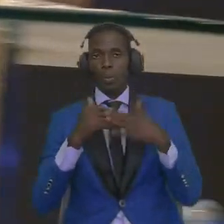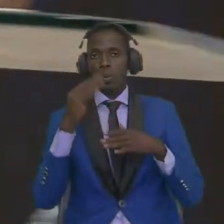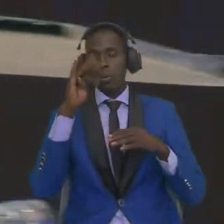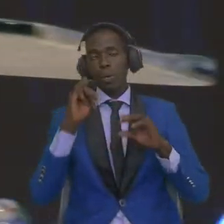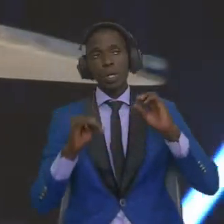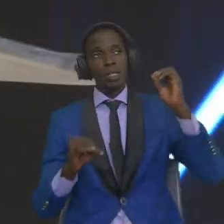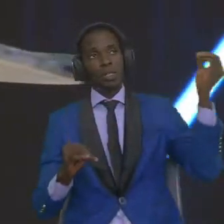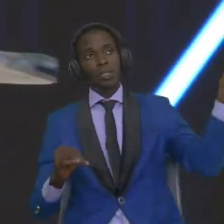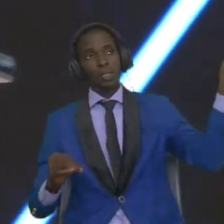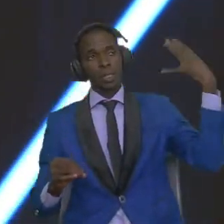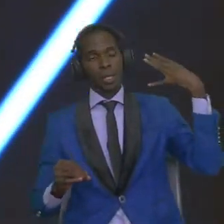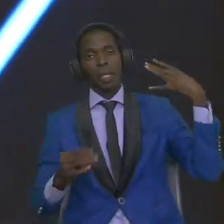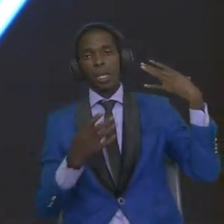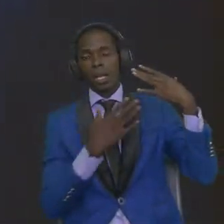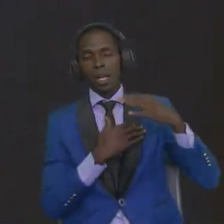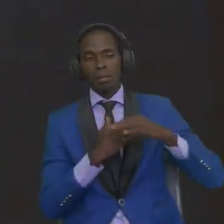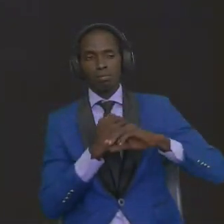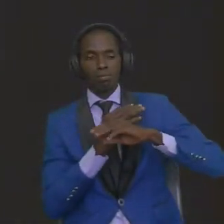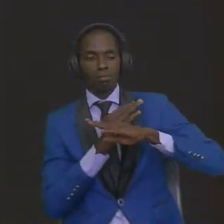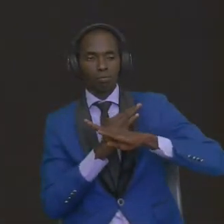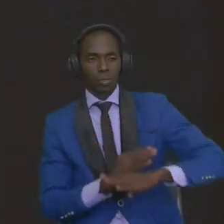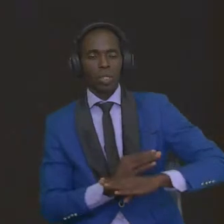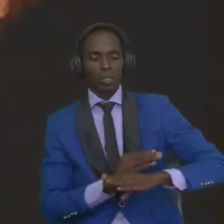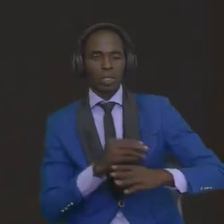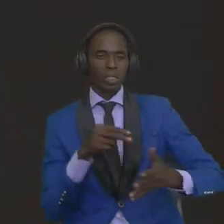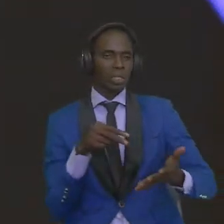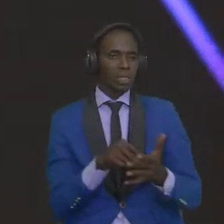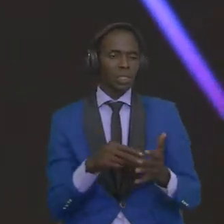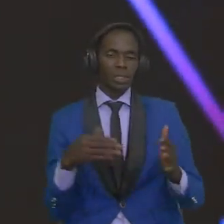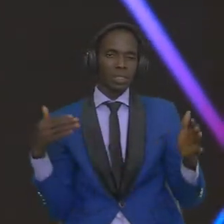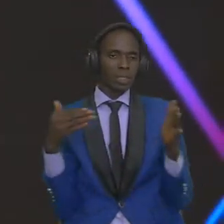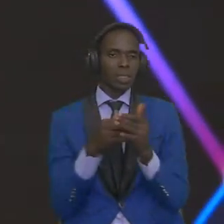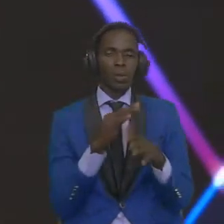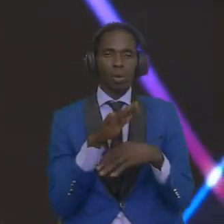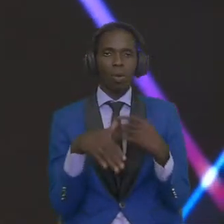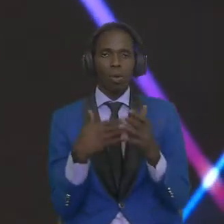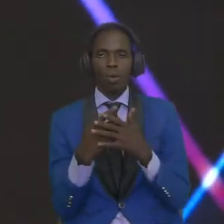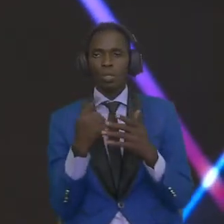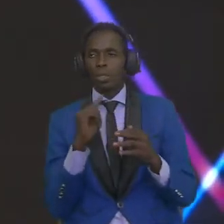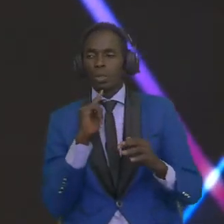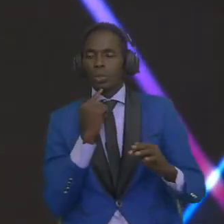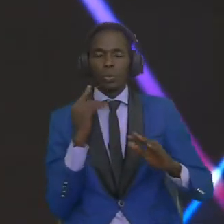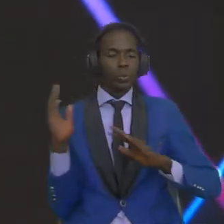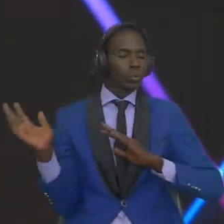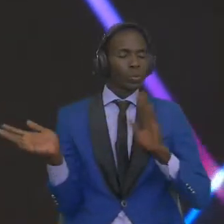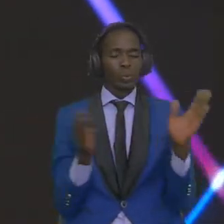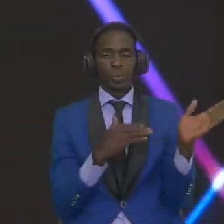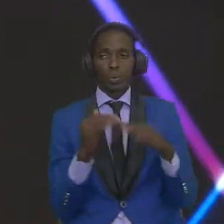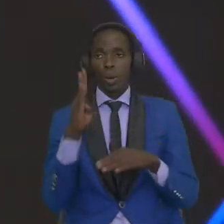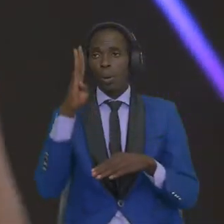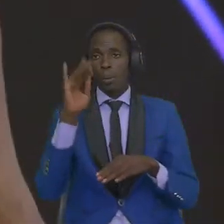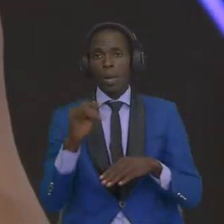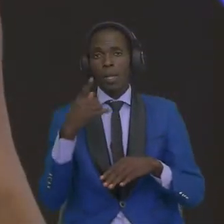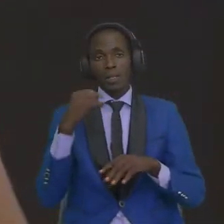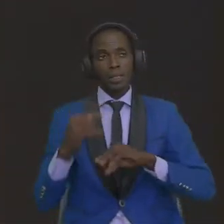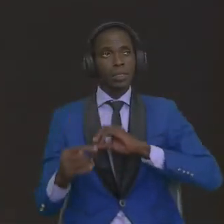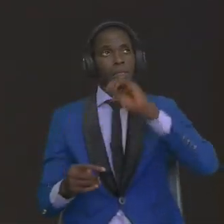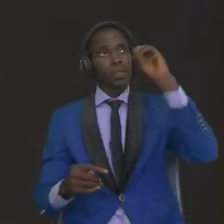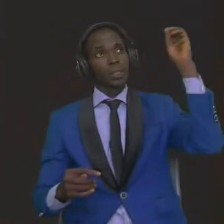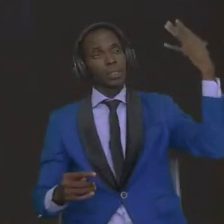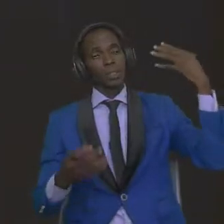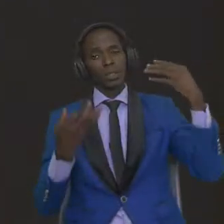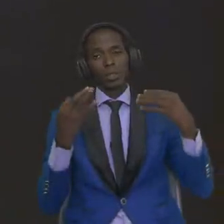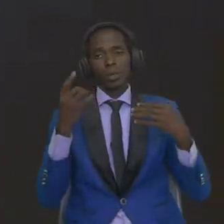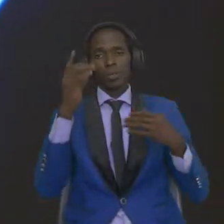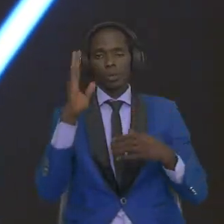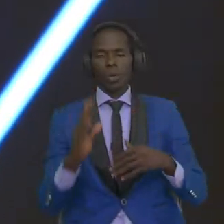weathered all the storm and went through everything that he needed to go through by the grace of God, and then somebody